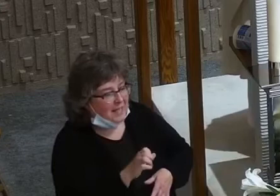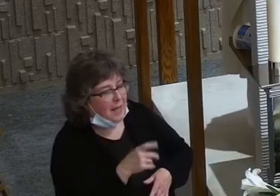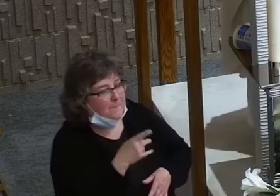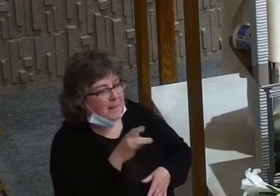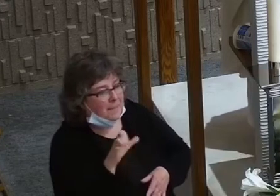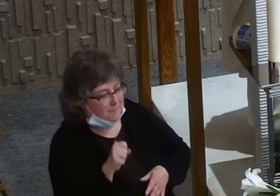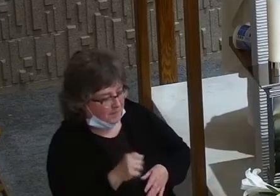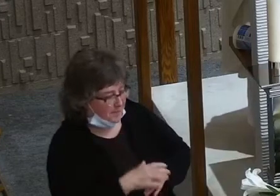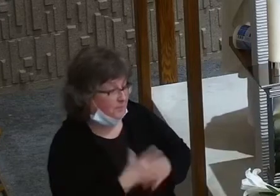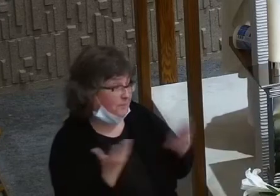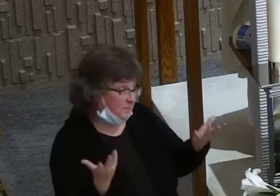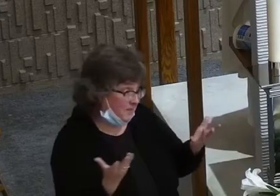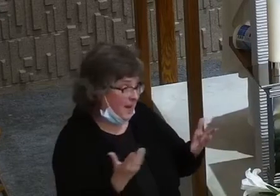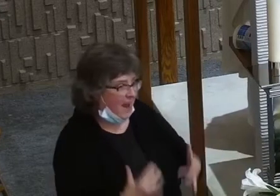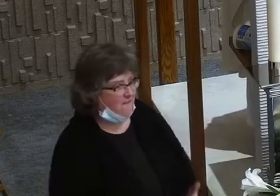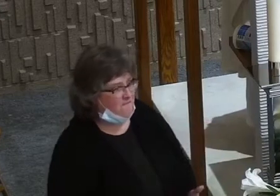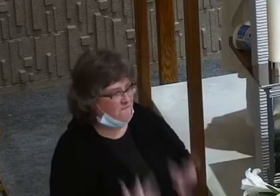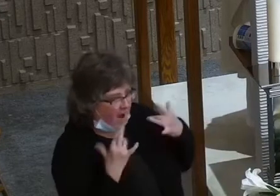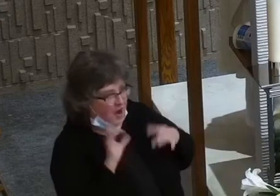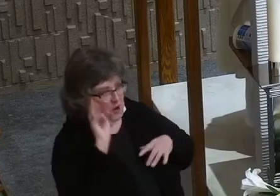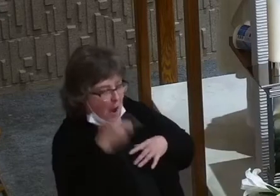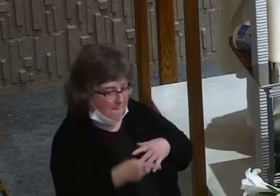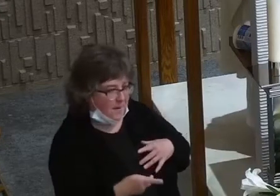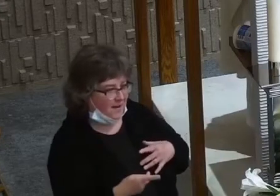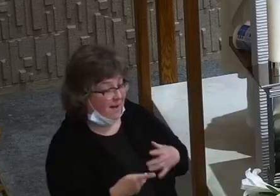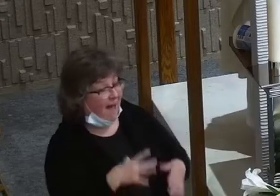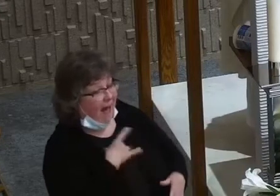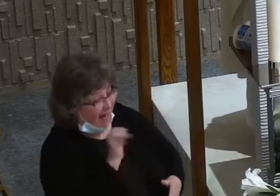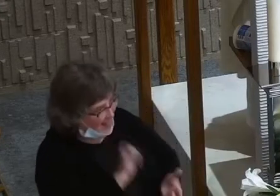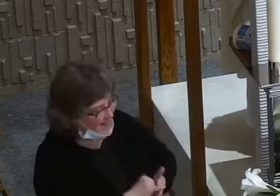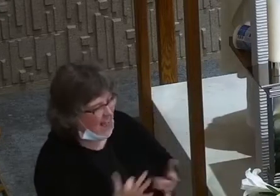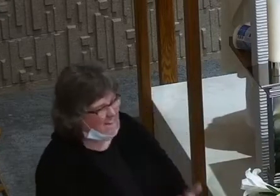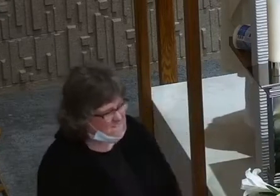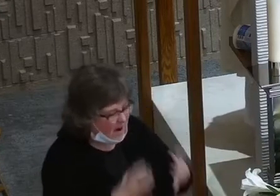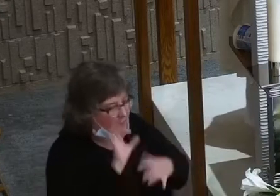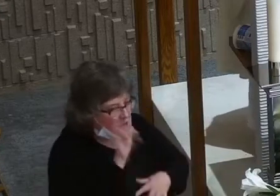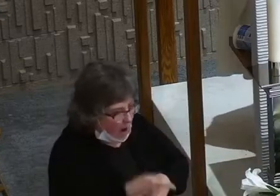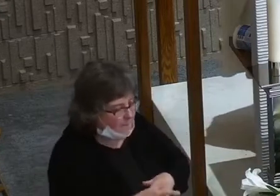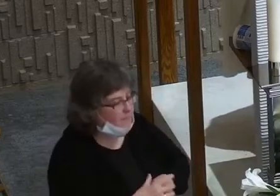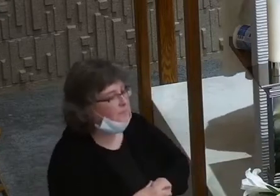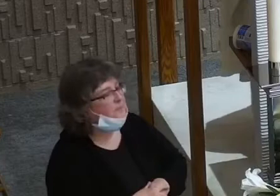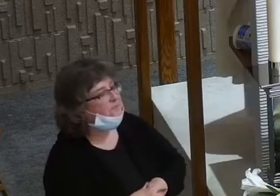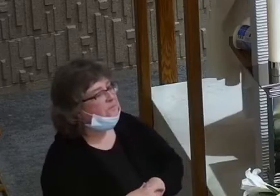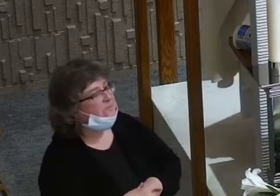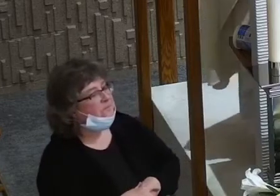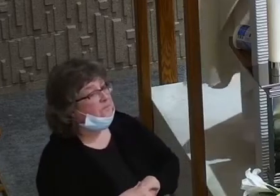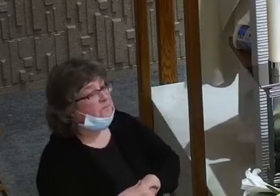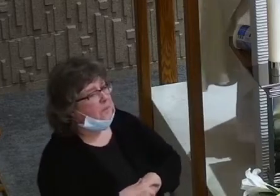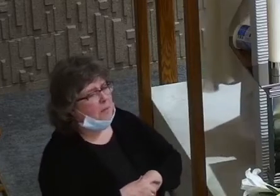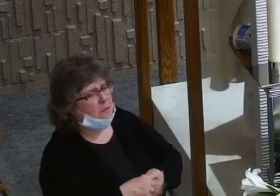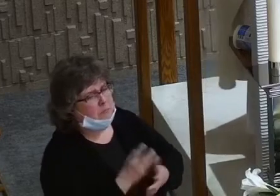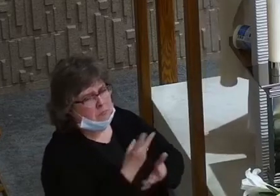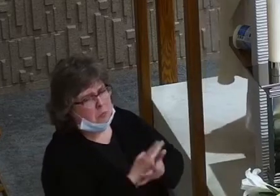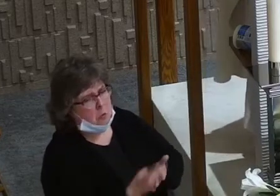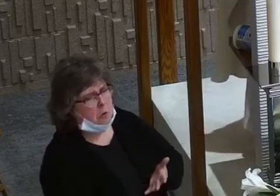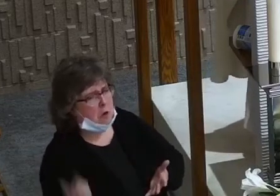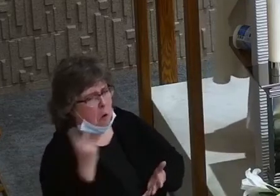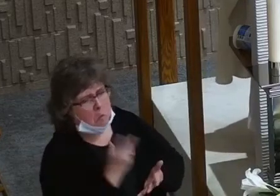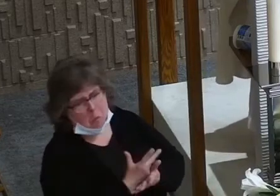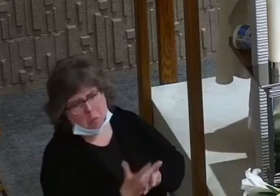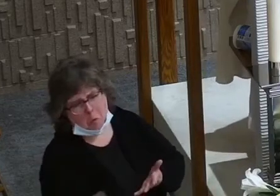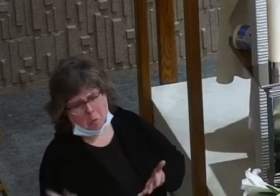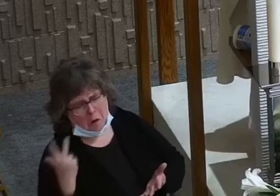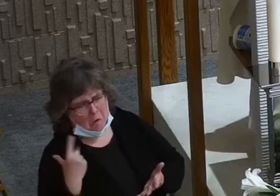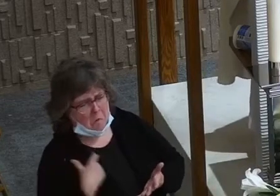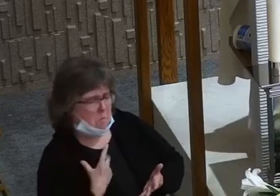Peeps. Get fired up. I liked that. Well, a couple Wednesdays ago, probably three